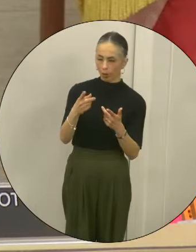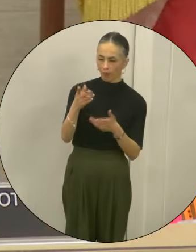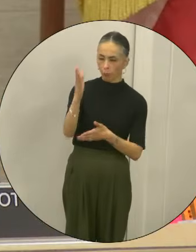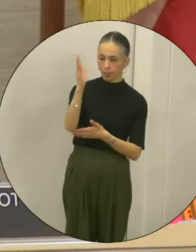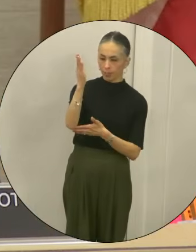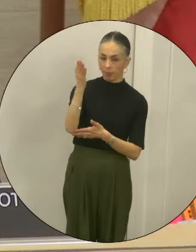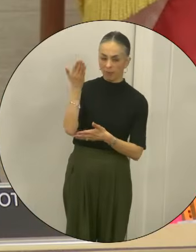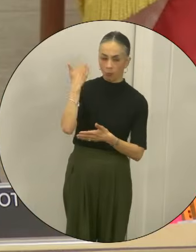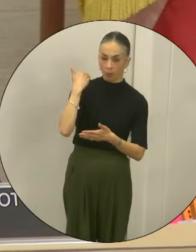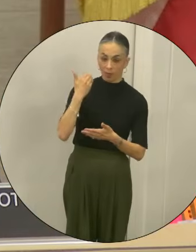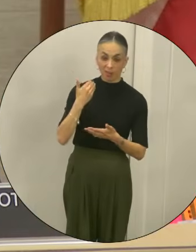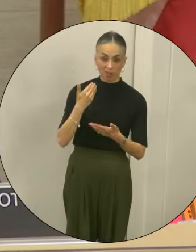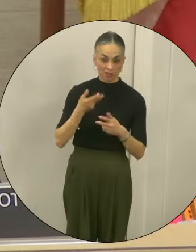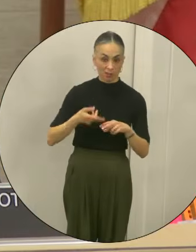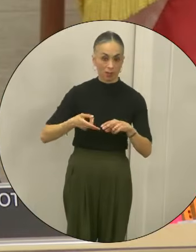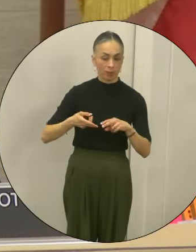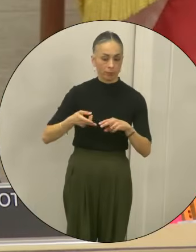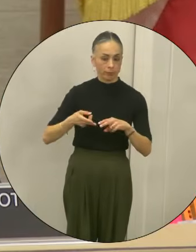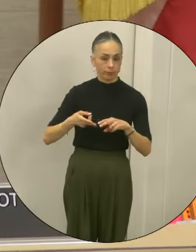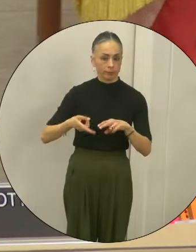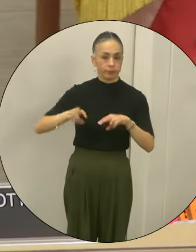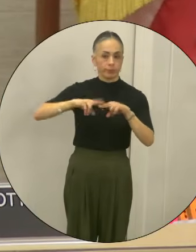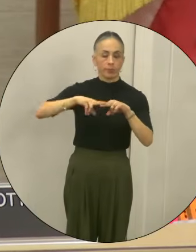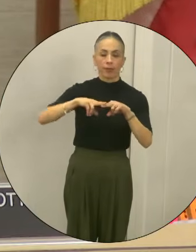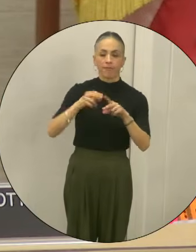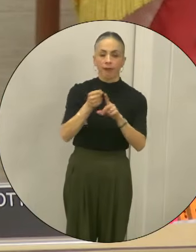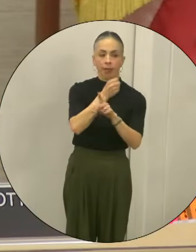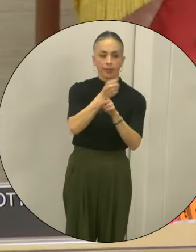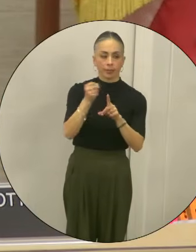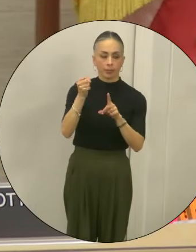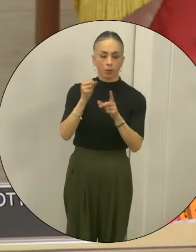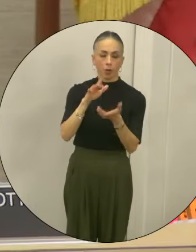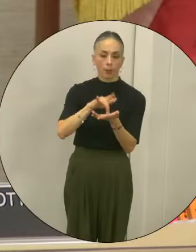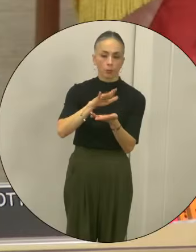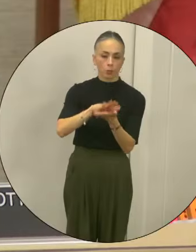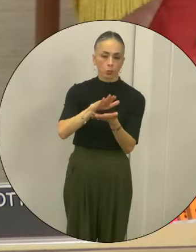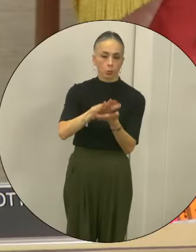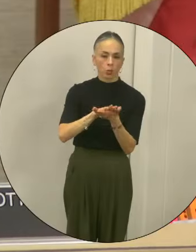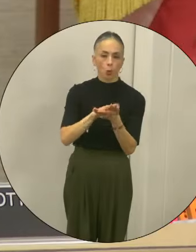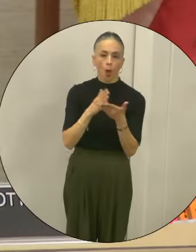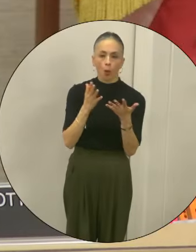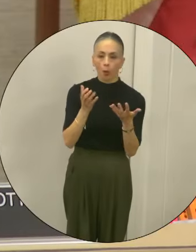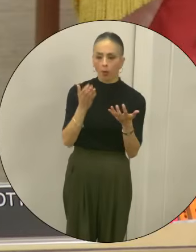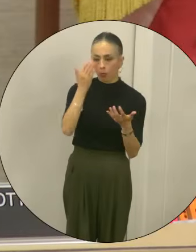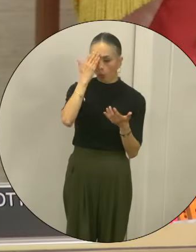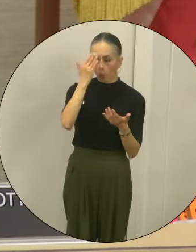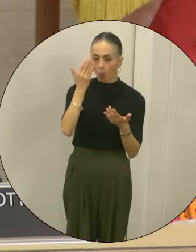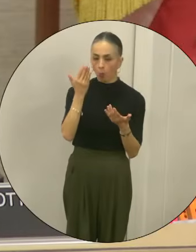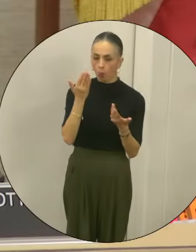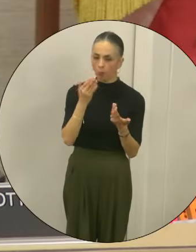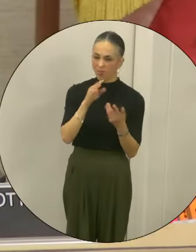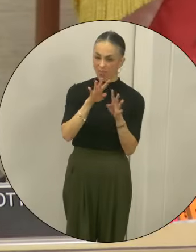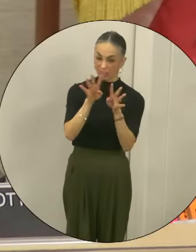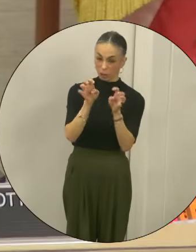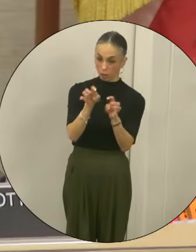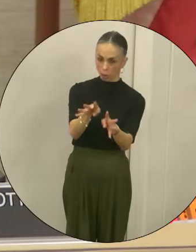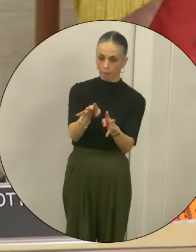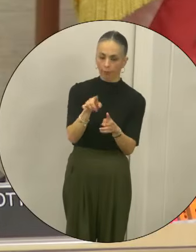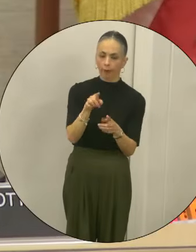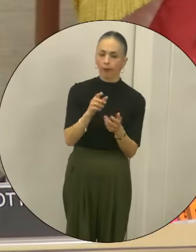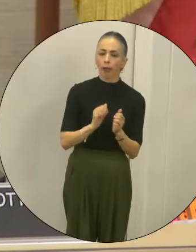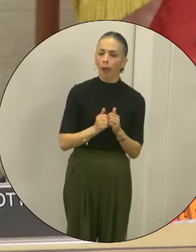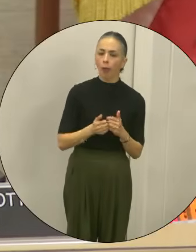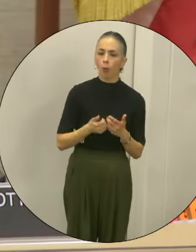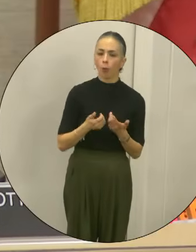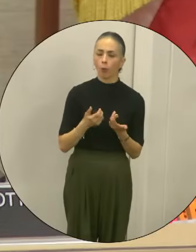been an uptick in violence in our middle schools. So I would like to know how this survey